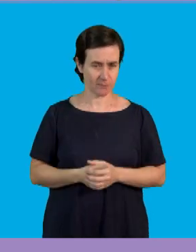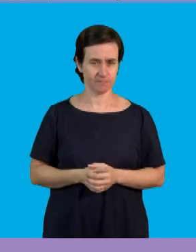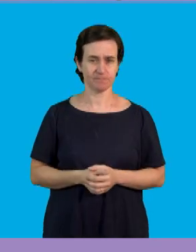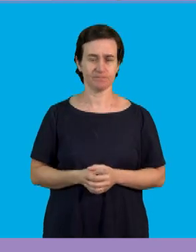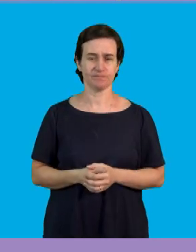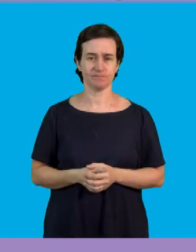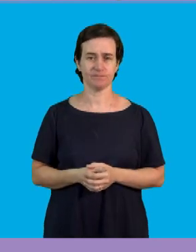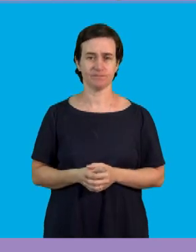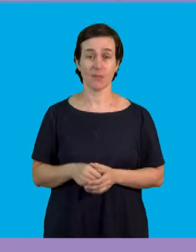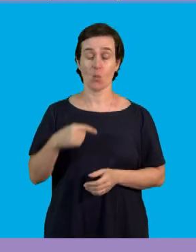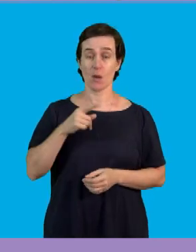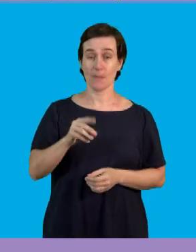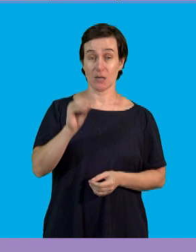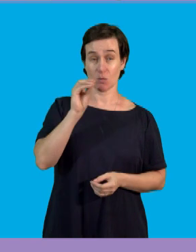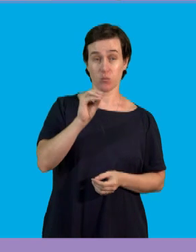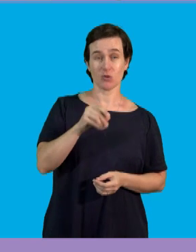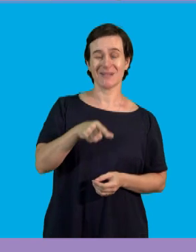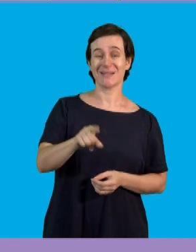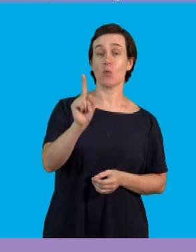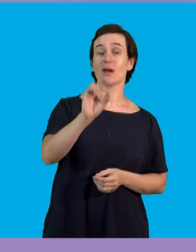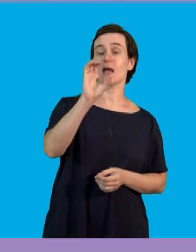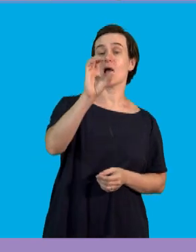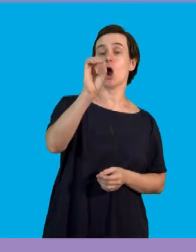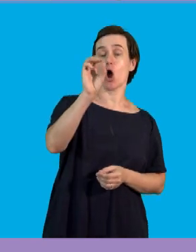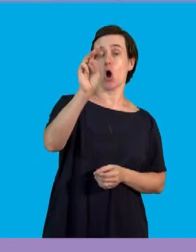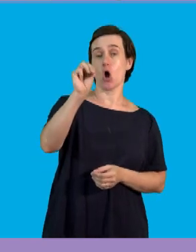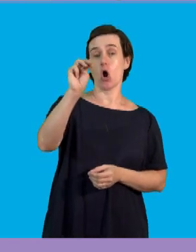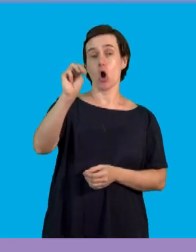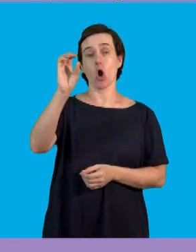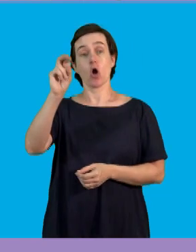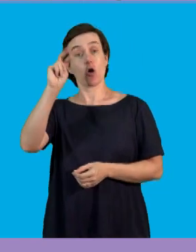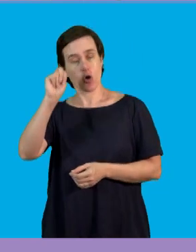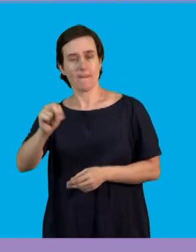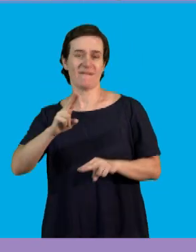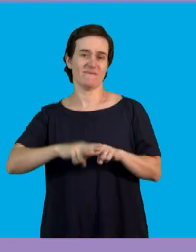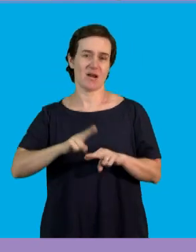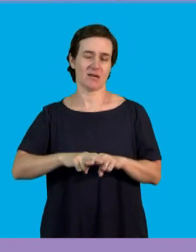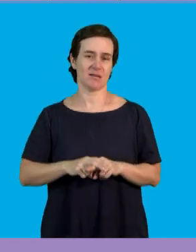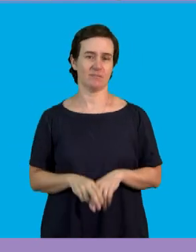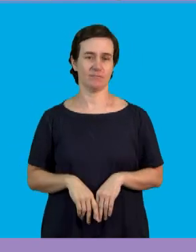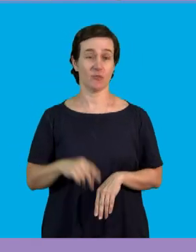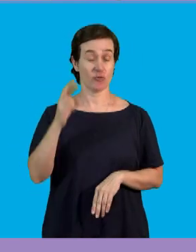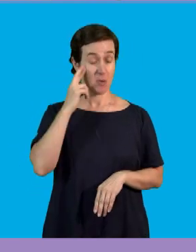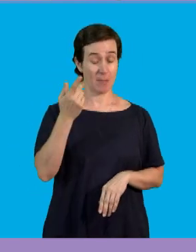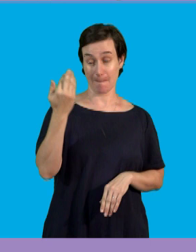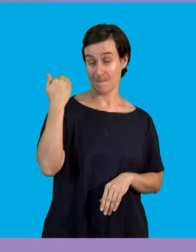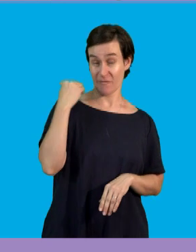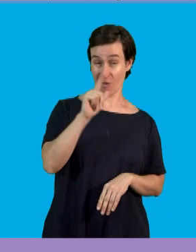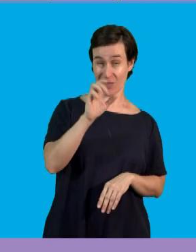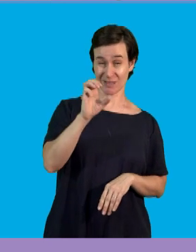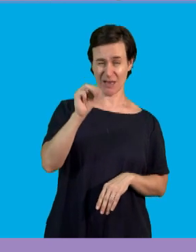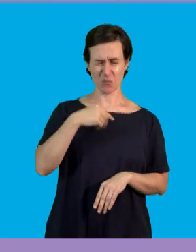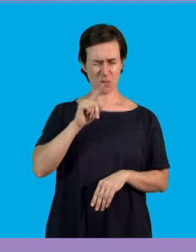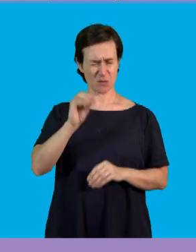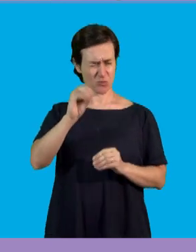factor? We are only going to list the common prime factors. So remember, with the LCM, we were listing all of them